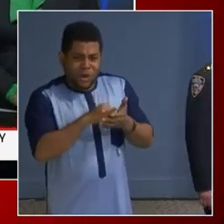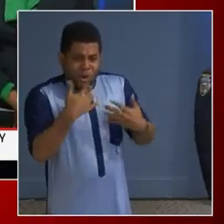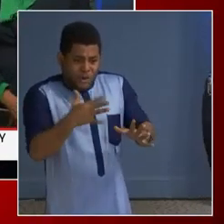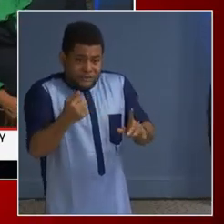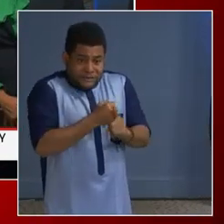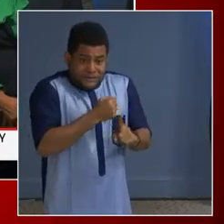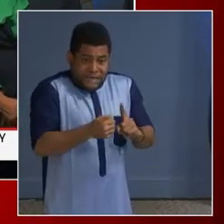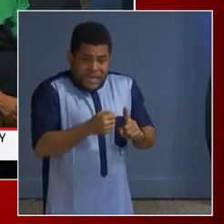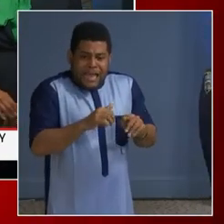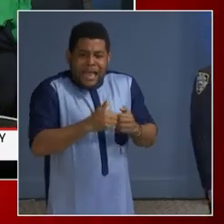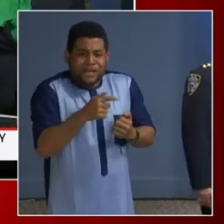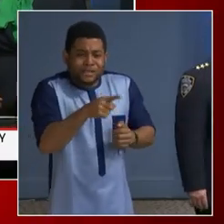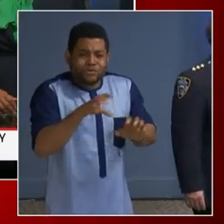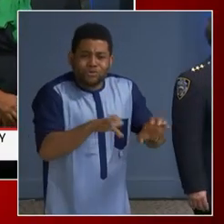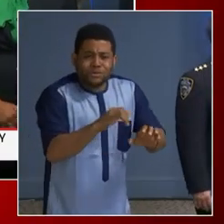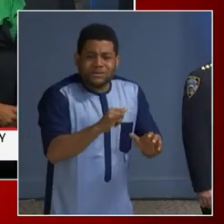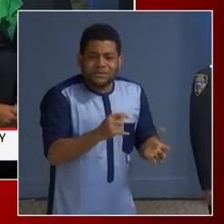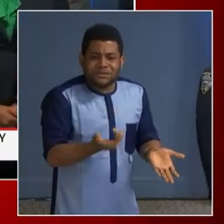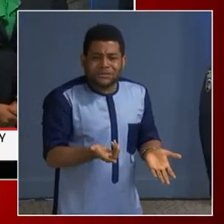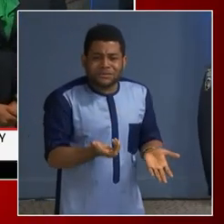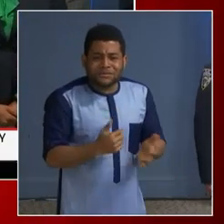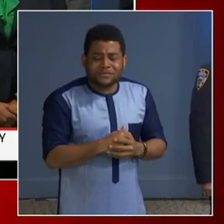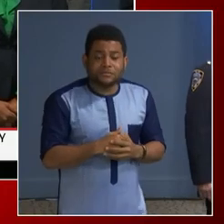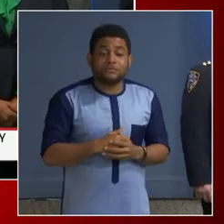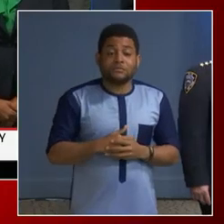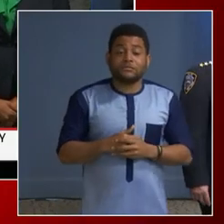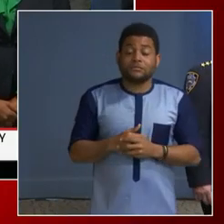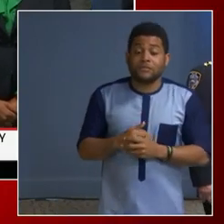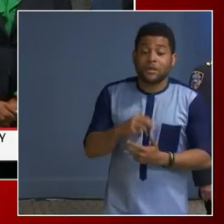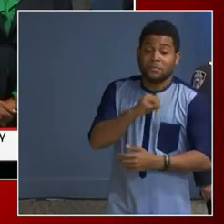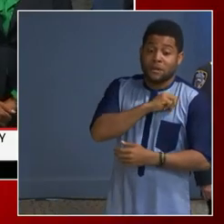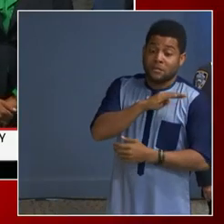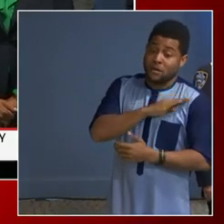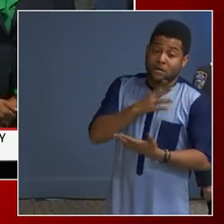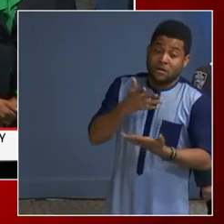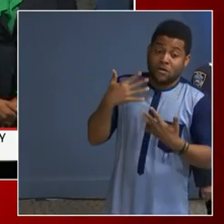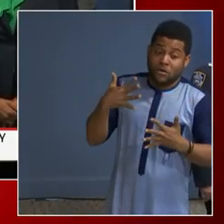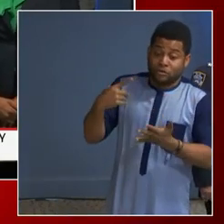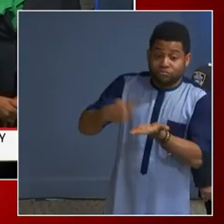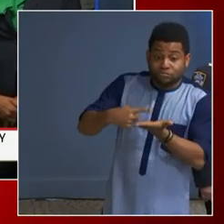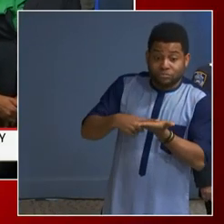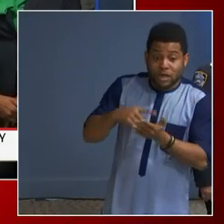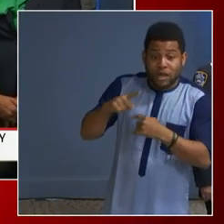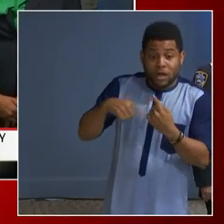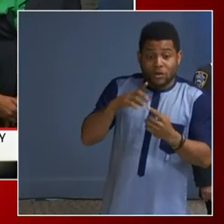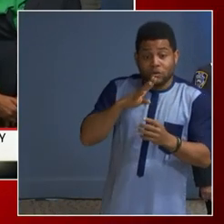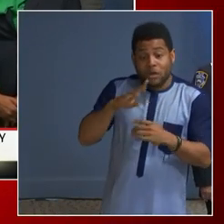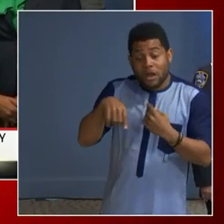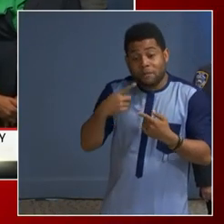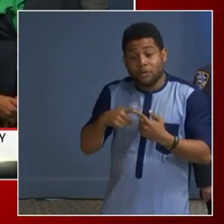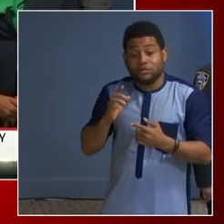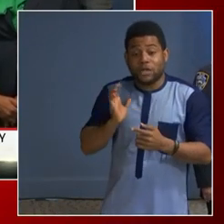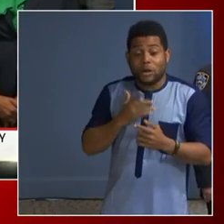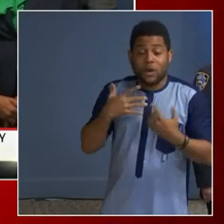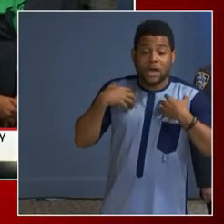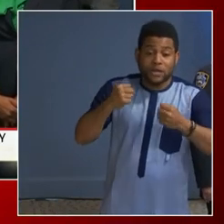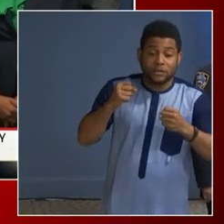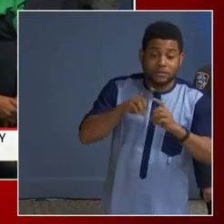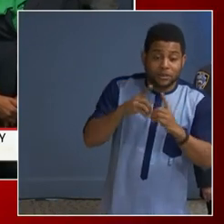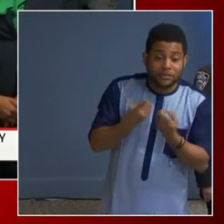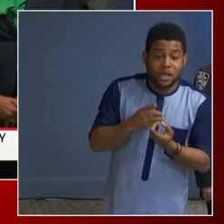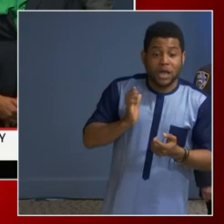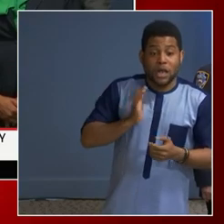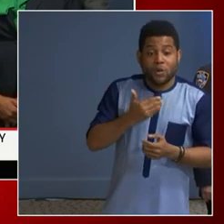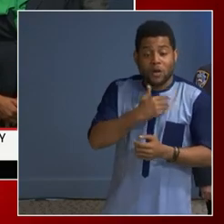As the mayor already mentioned, we're working with our partners in the health department and our officers who we have assigned to